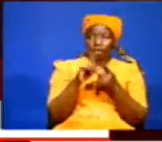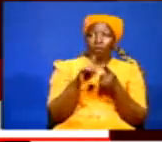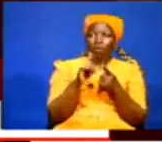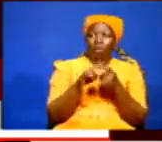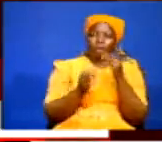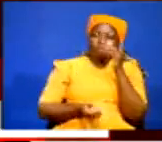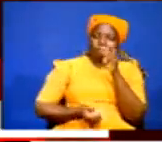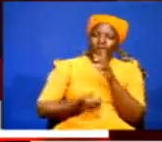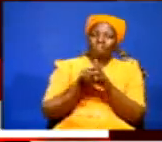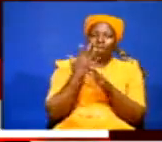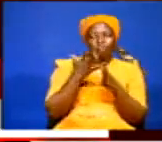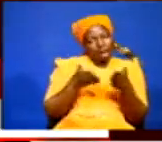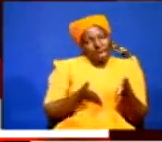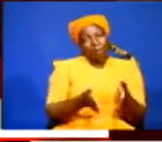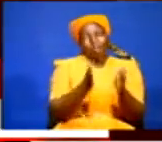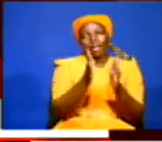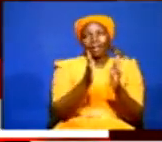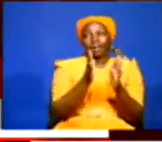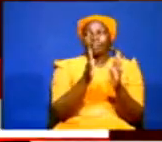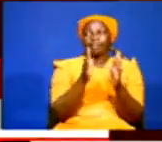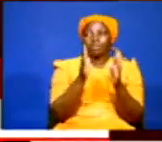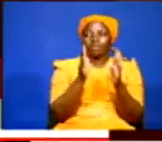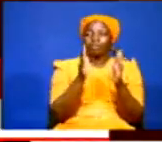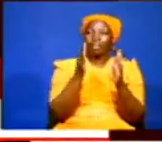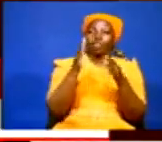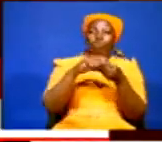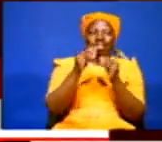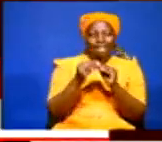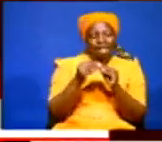path, to create a